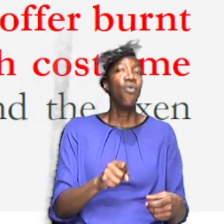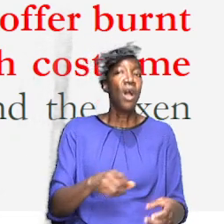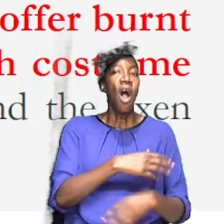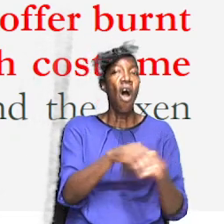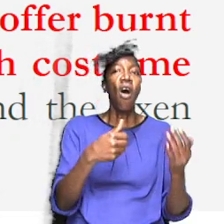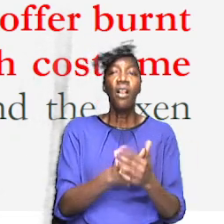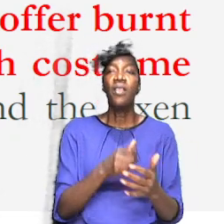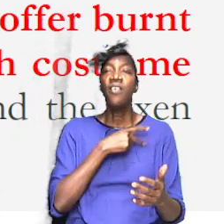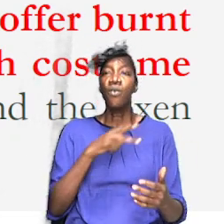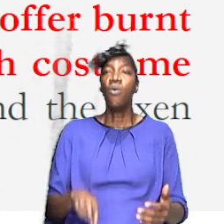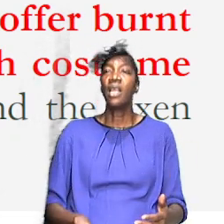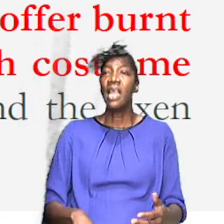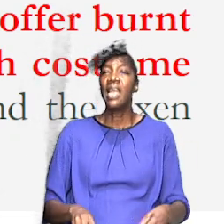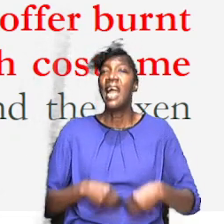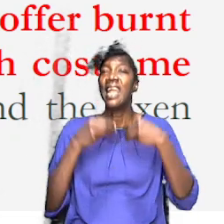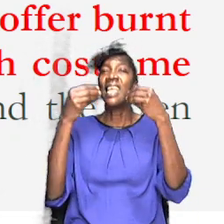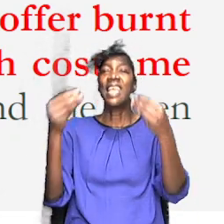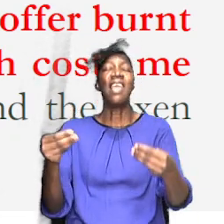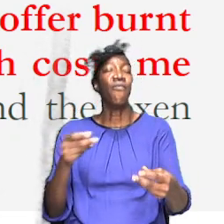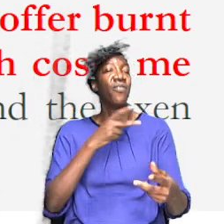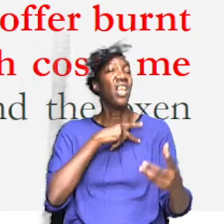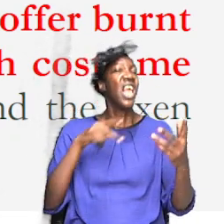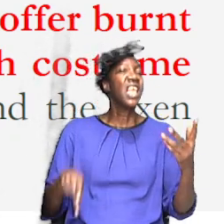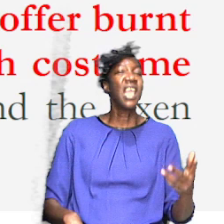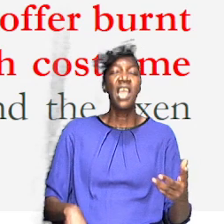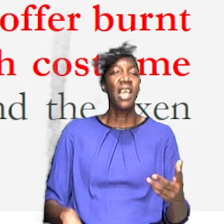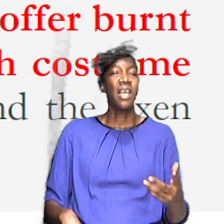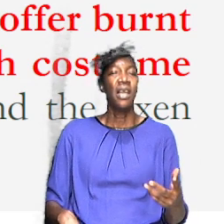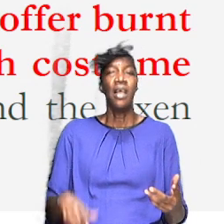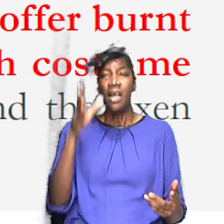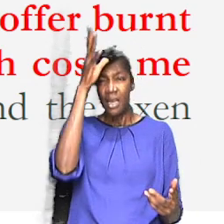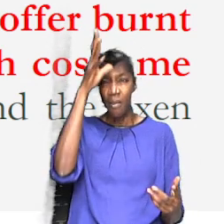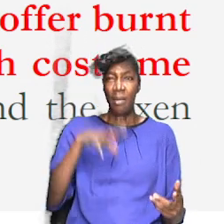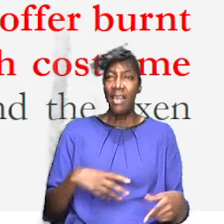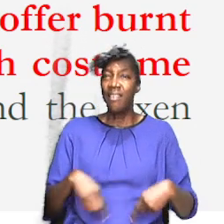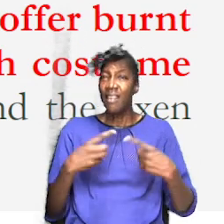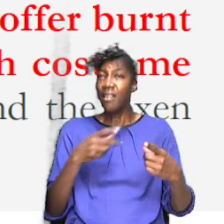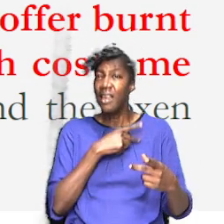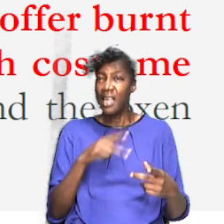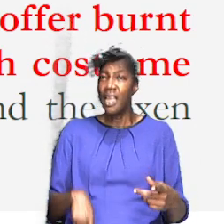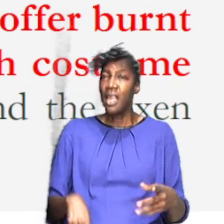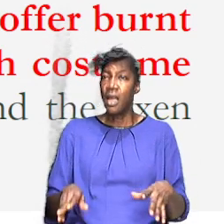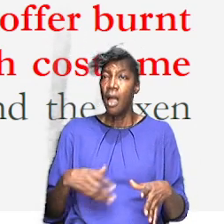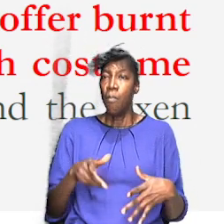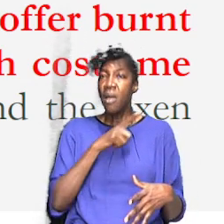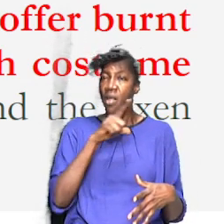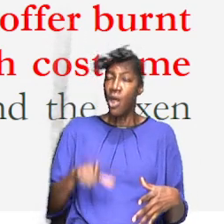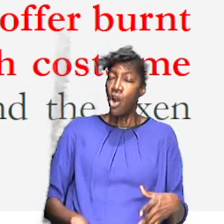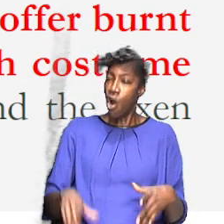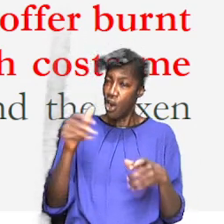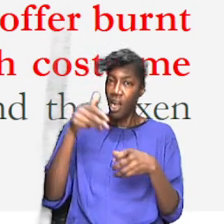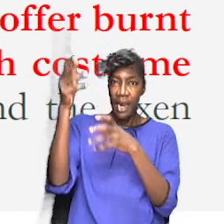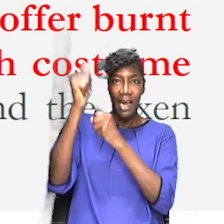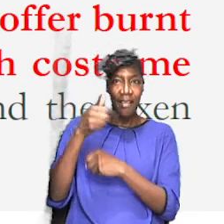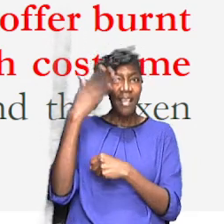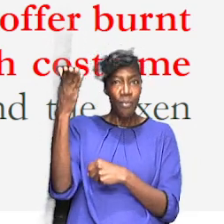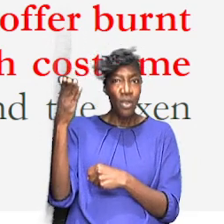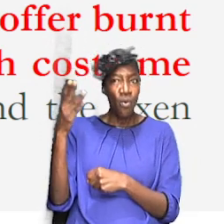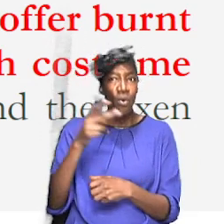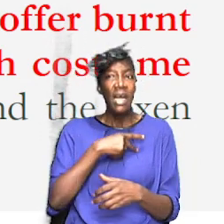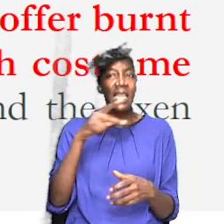king. And Araunah said to the king, may the Lord your God accept you. Then the king said to